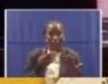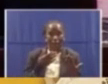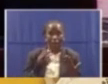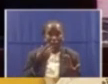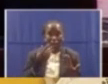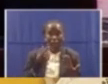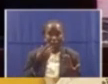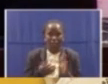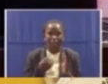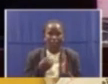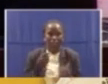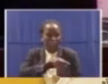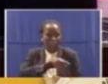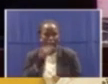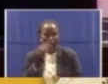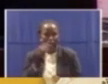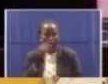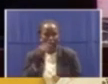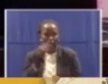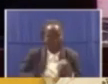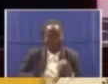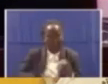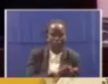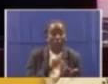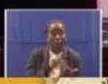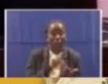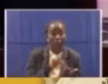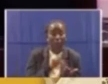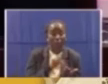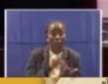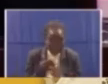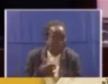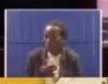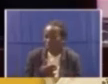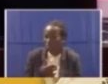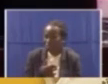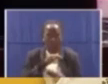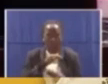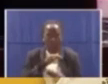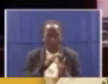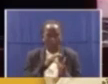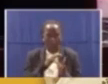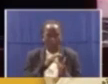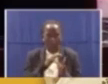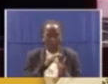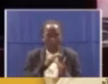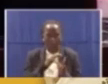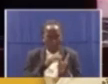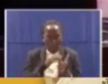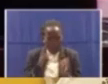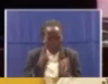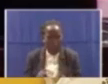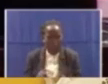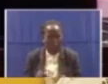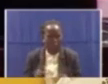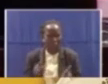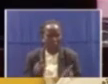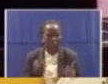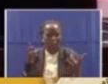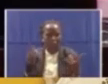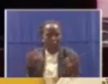we are pleased as that cannot be correct and affects employment opportunities. The ACDP would like to thank all those members at the